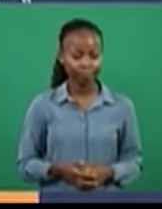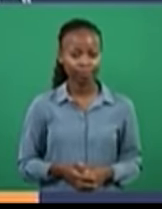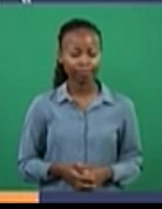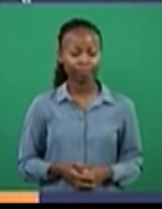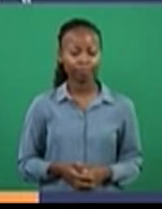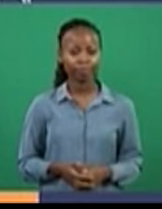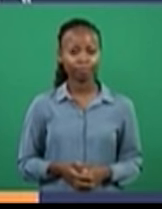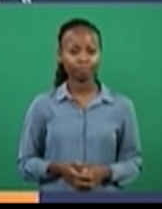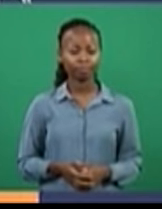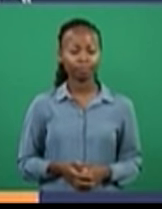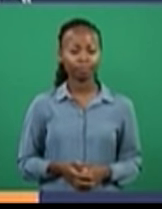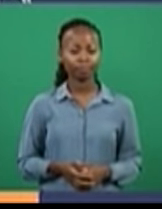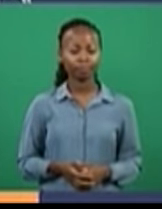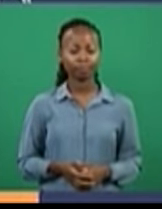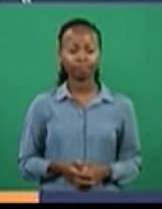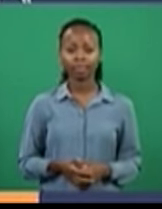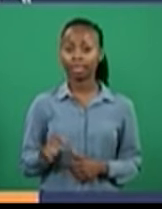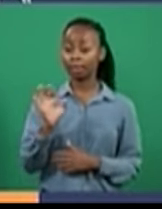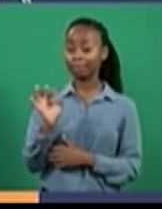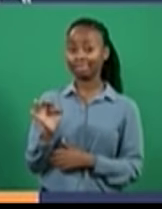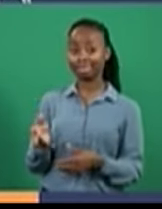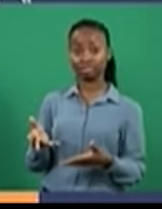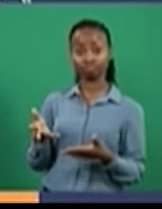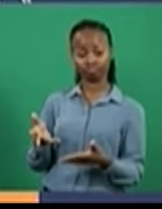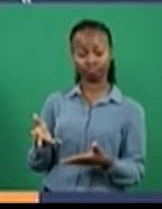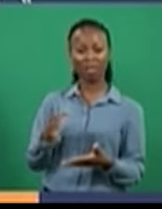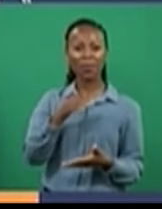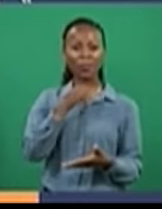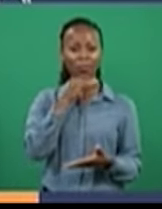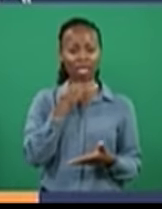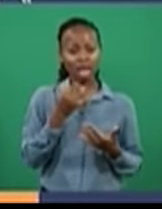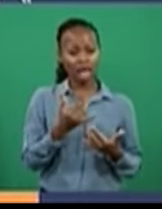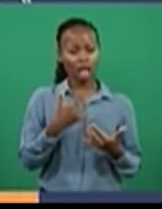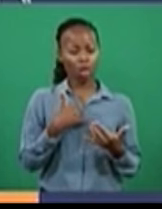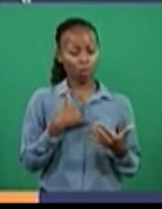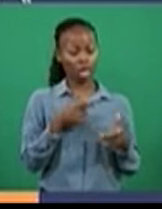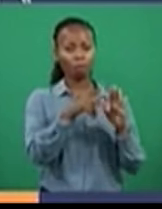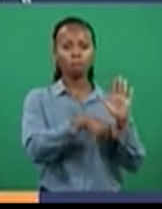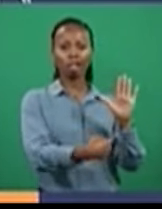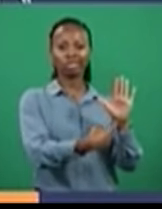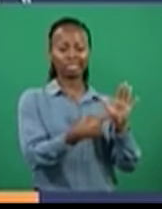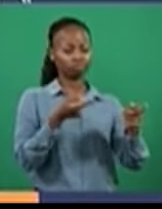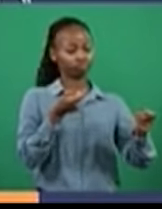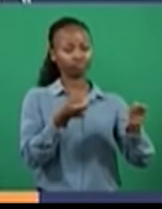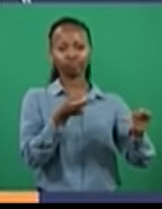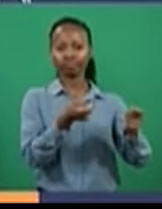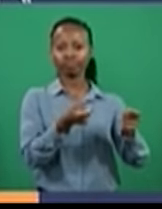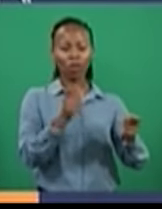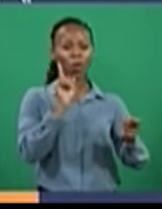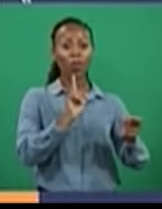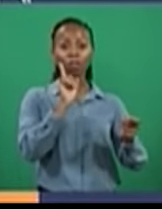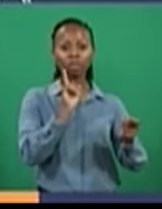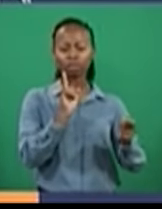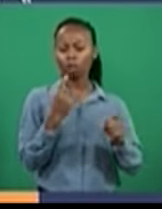At this level of rates, the policy stance is considered restrictive, consistent with the inflation